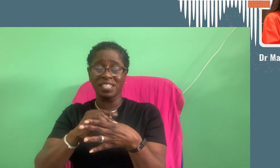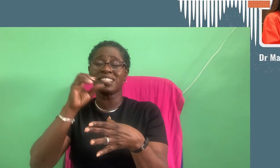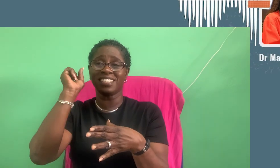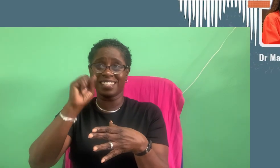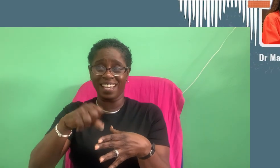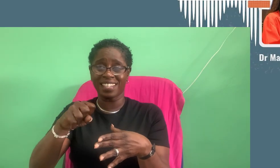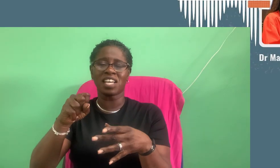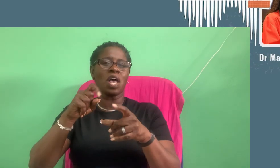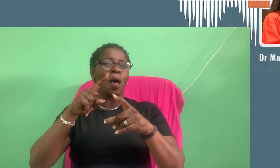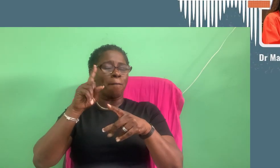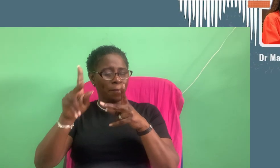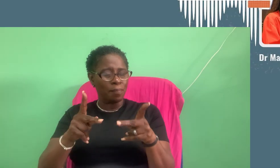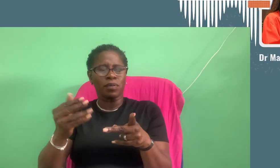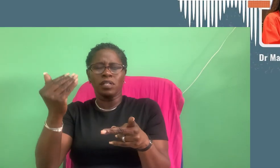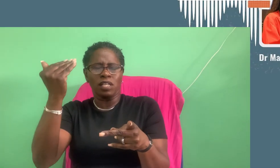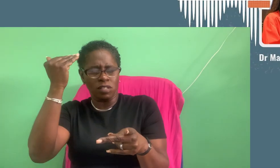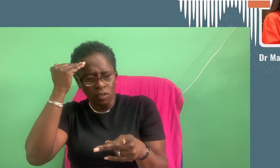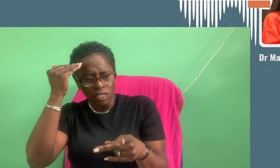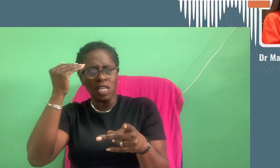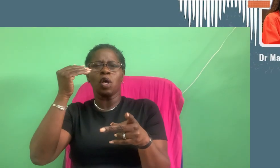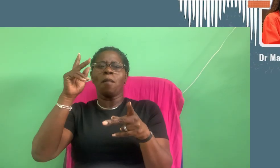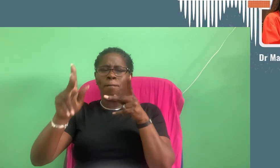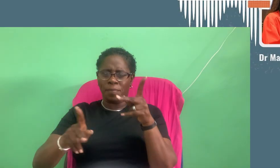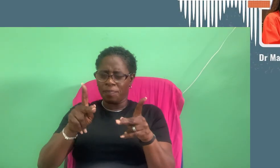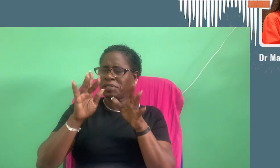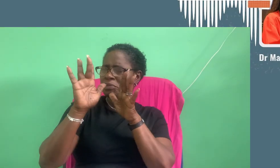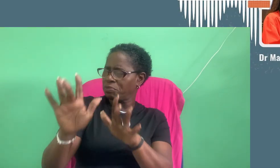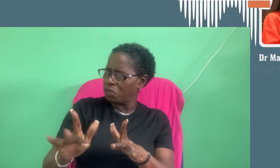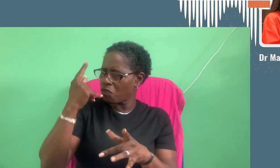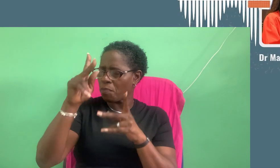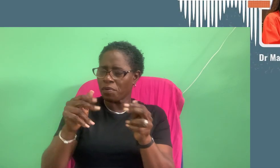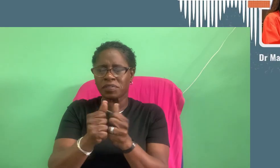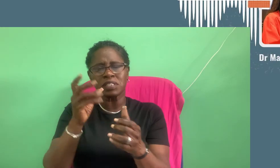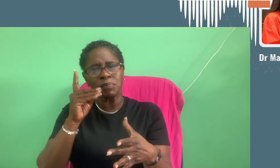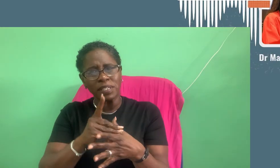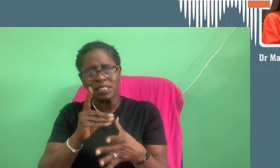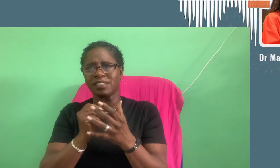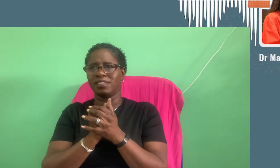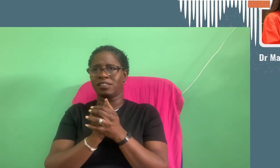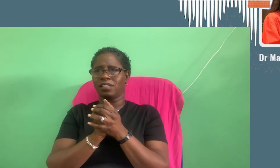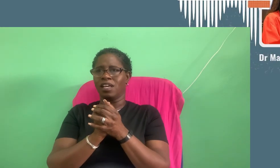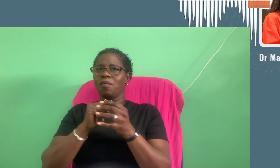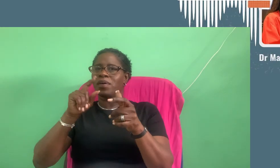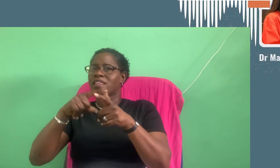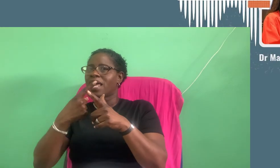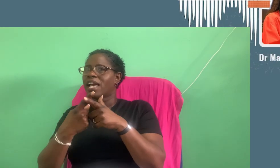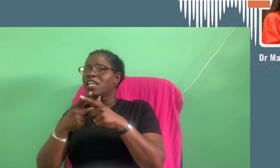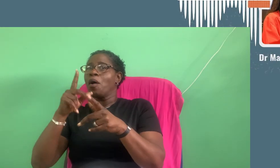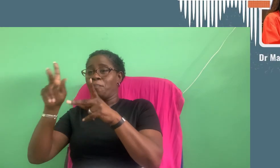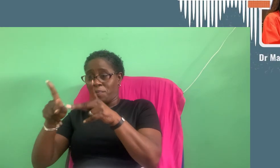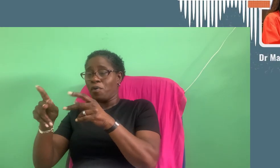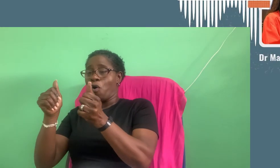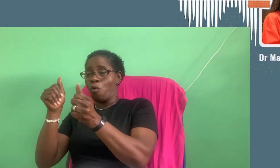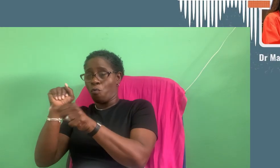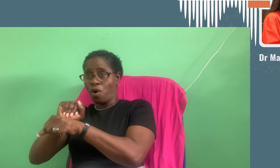a lot of knowledge and compassion and empathy for individuals with disabilities. And people who work in the anti-trafficking sphere have a lot of compassion and